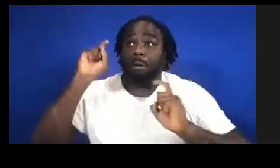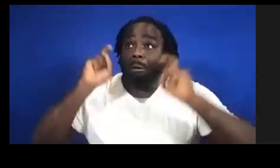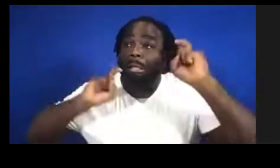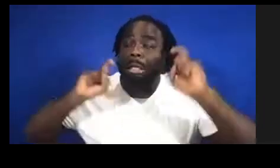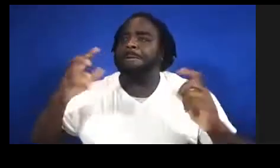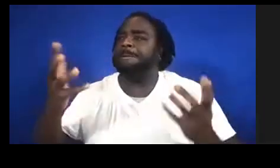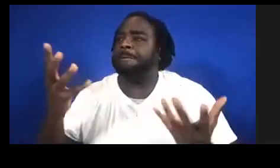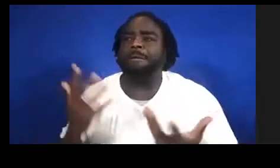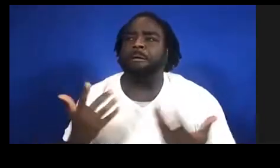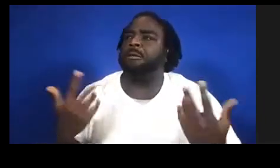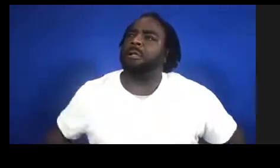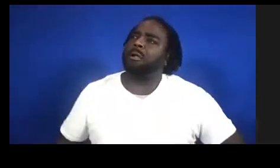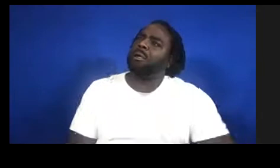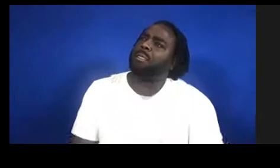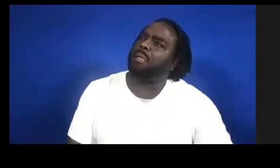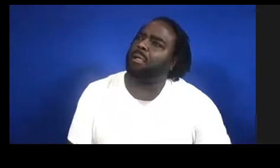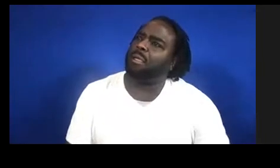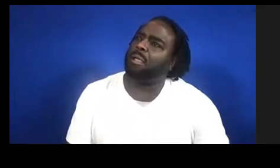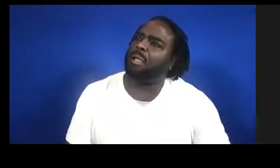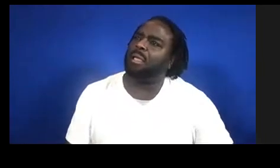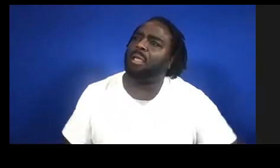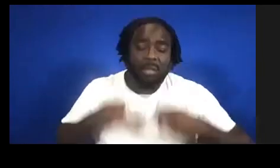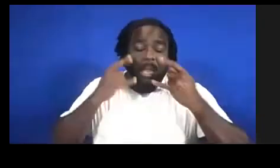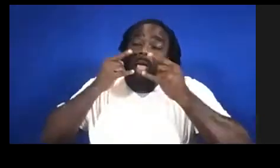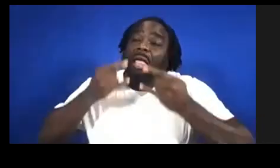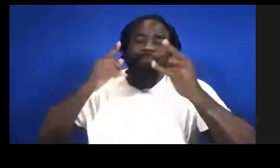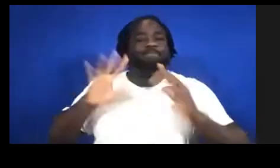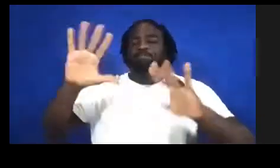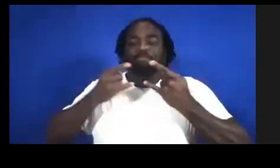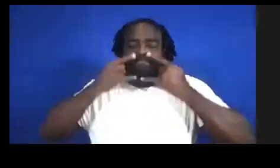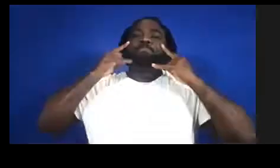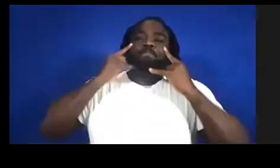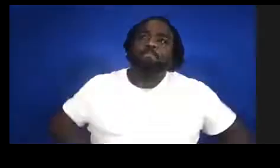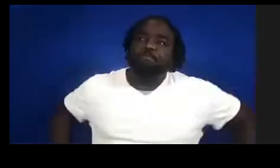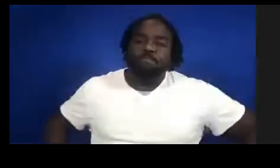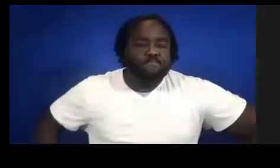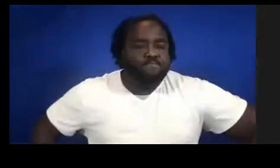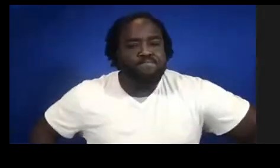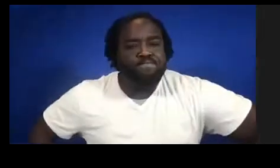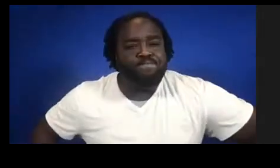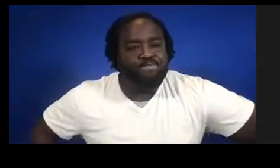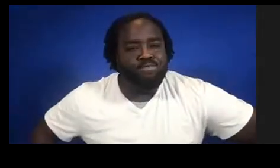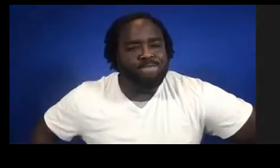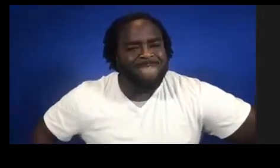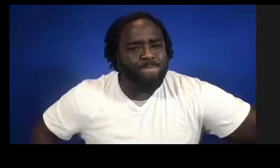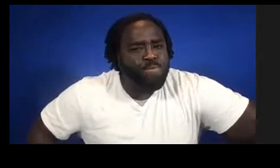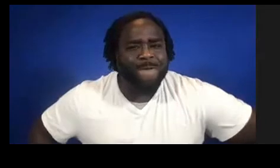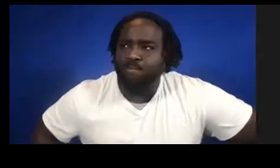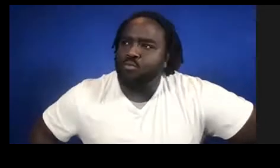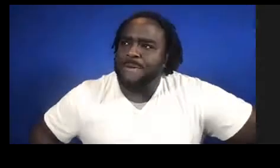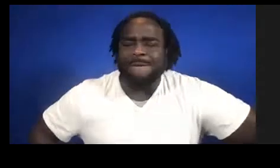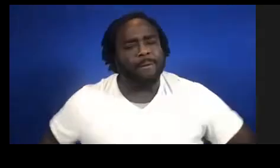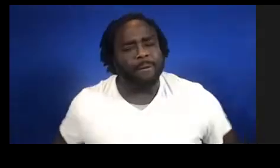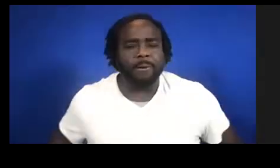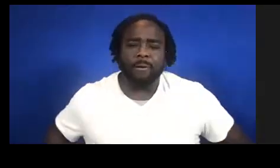and start talking, and you trying to tell them, you know, you can't hear, and then you just lost. And it's like, I want to take my mask off, but I ain't